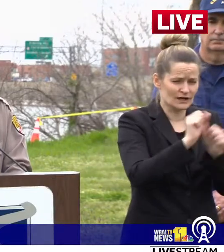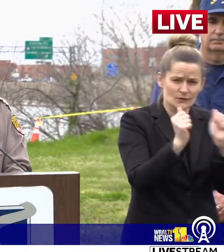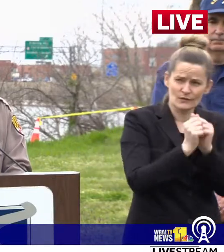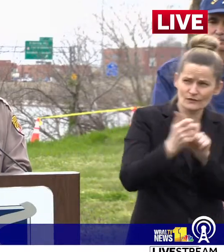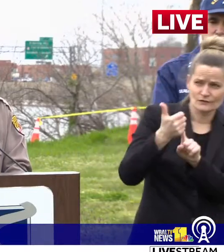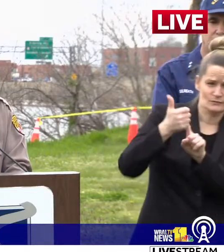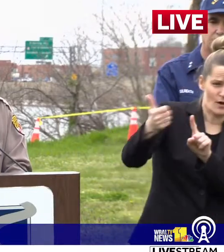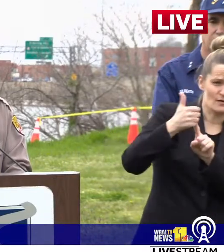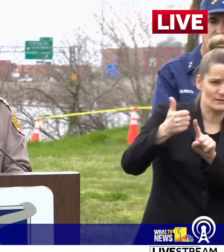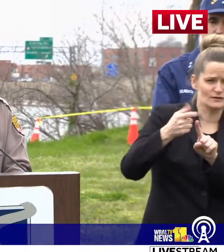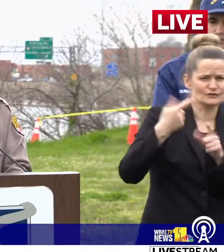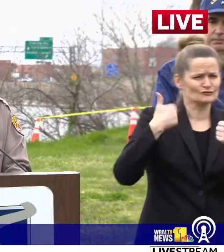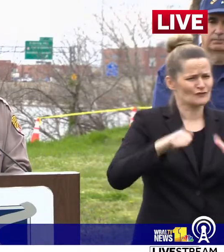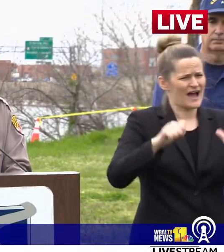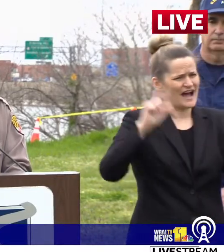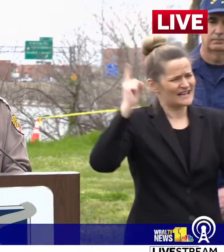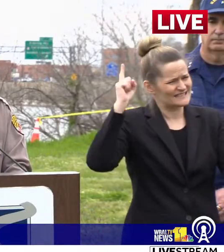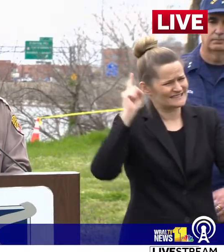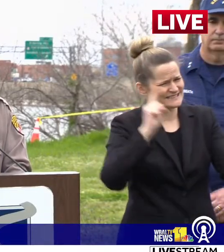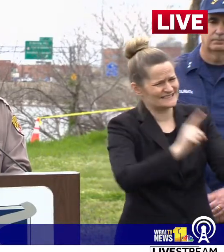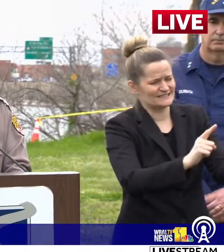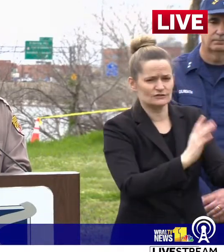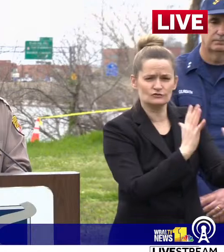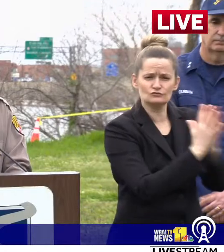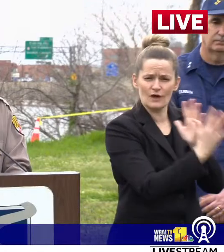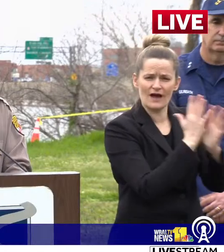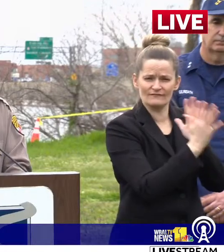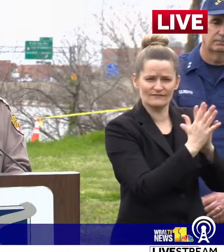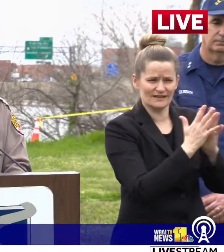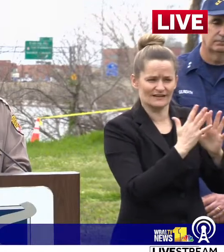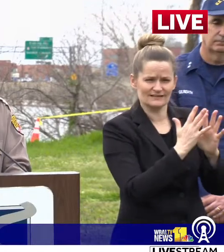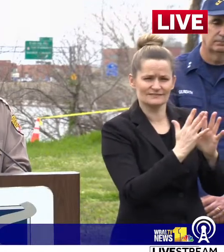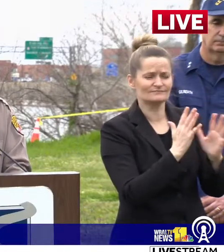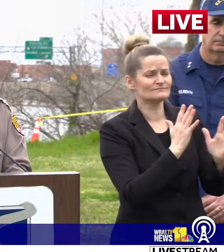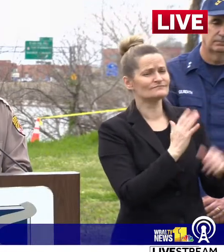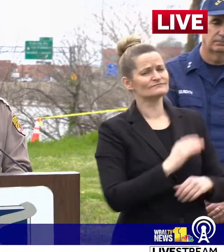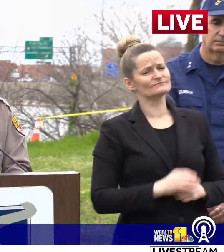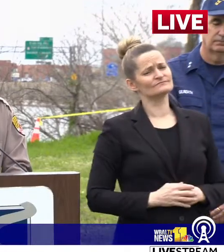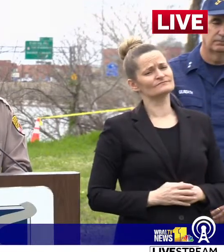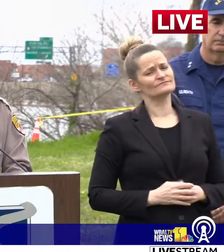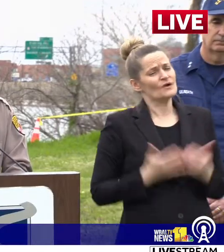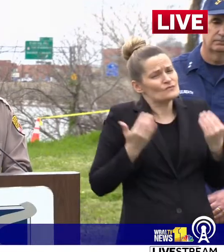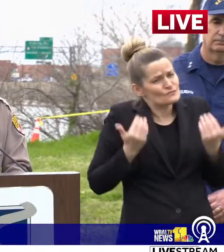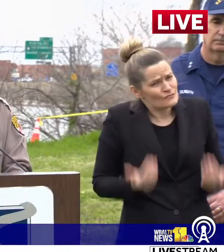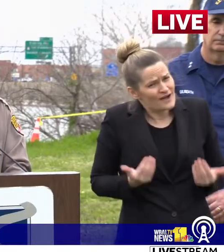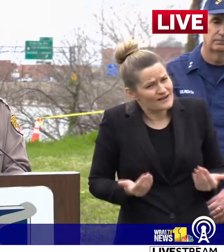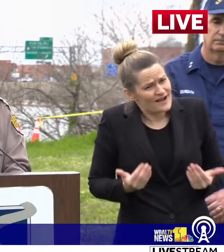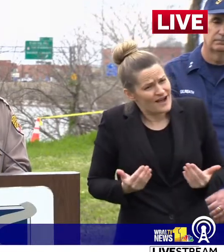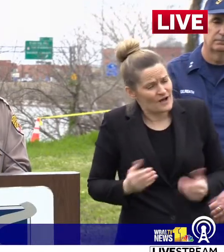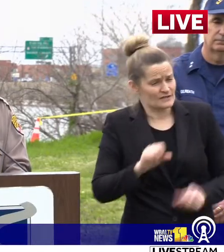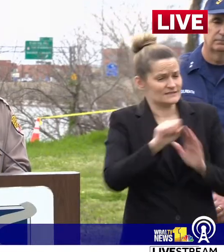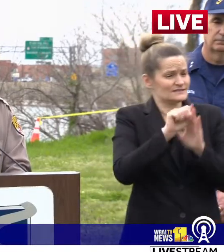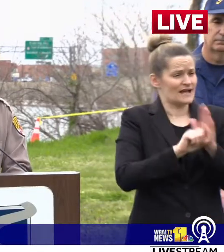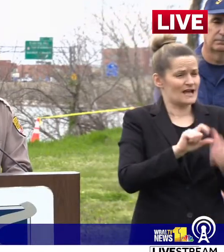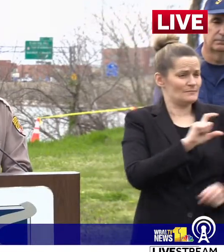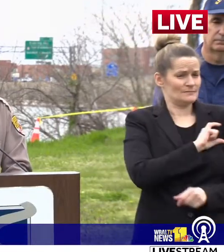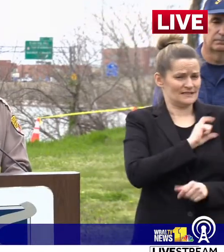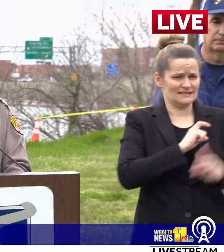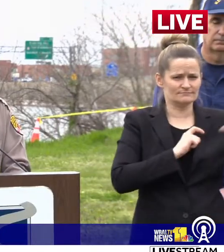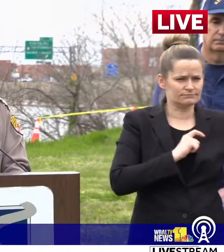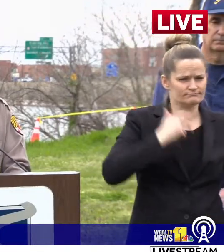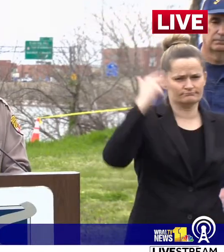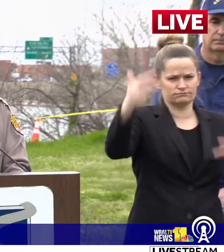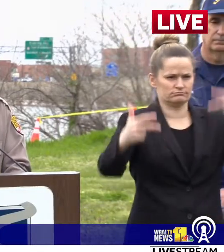incident on traffic safety. As always, our troopers are actively monitoring road conditions, directing traffic,